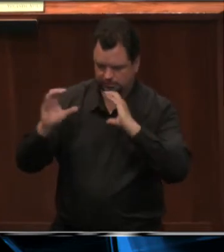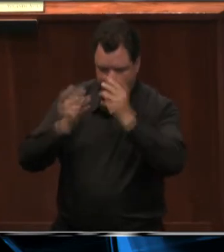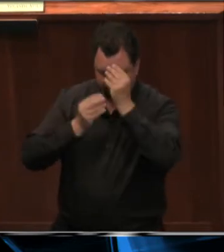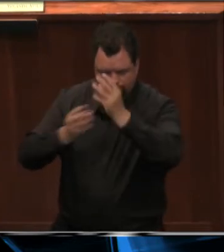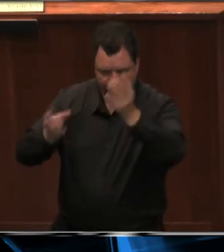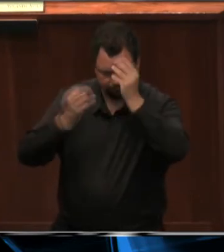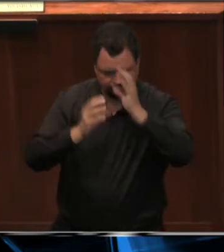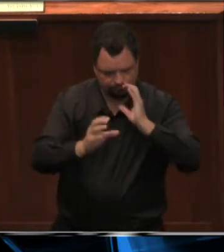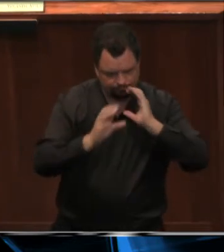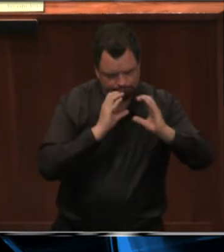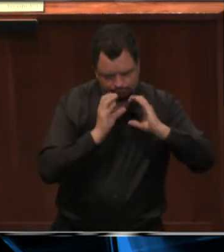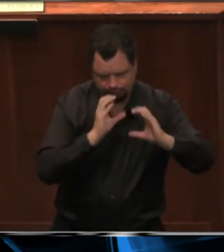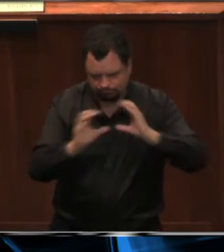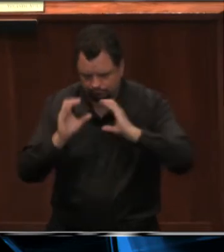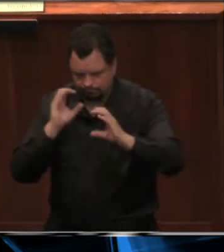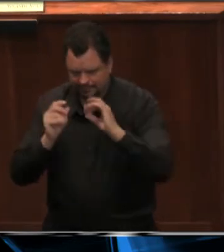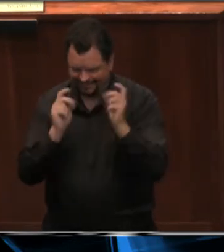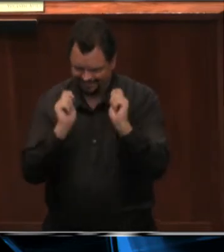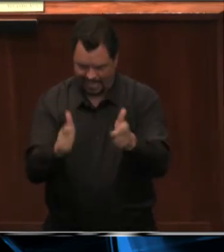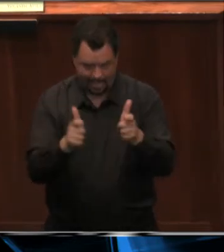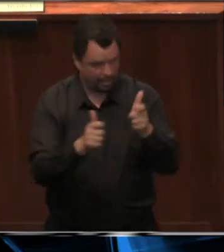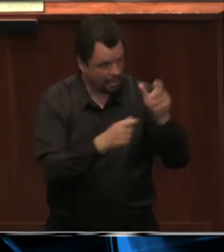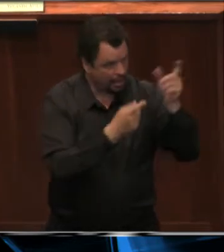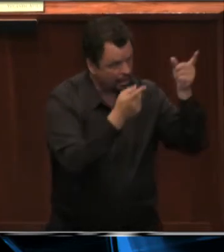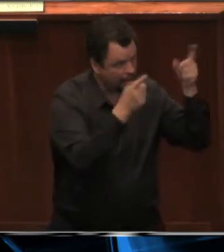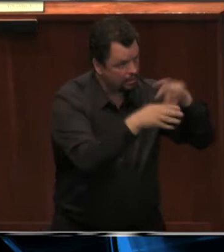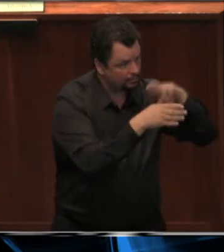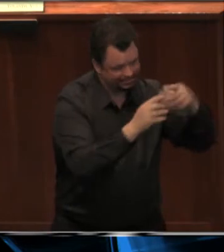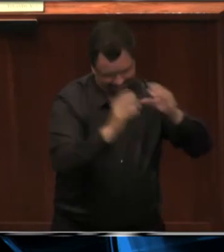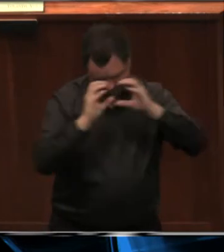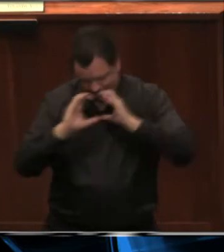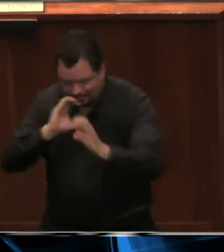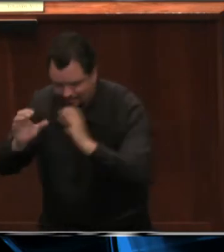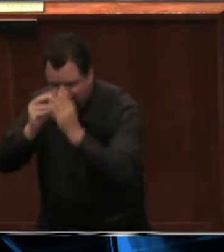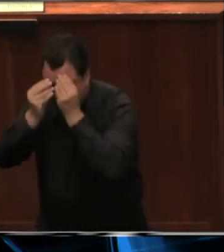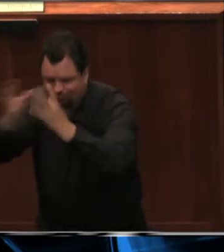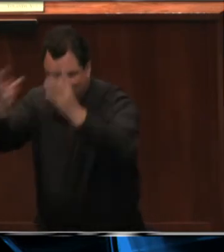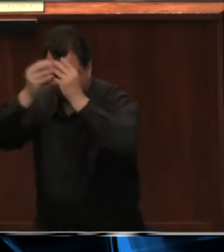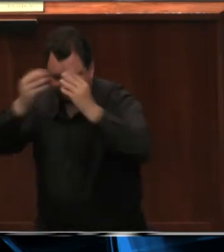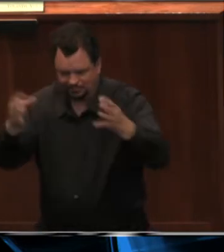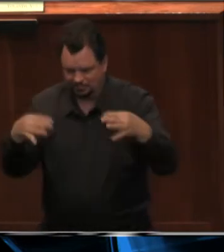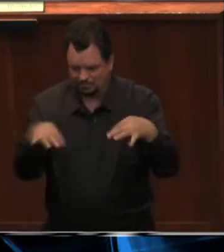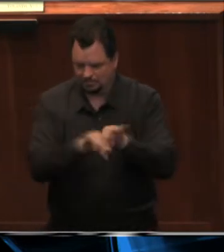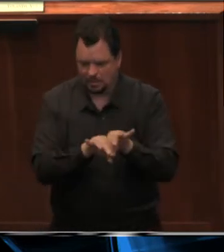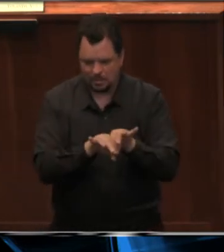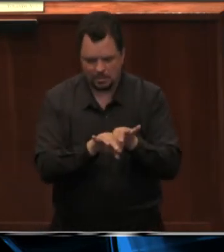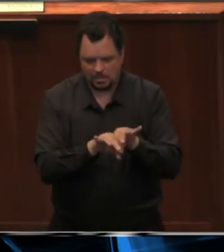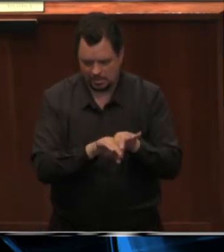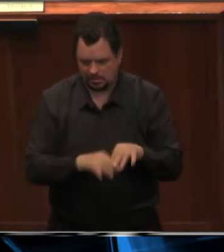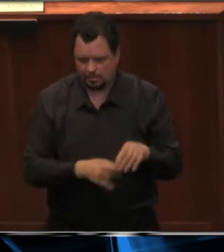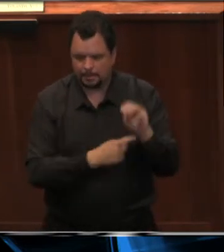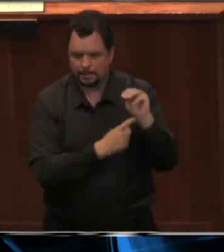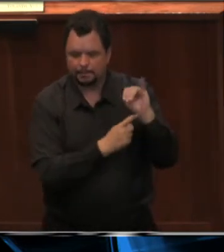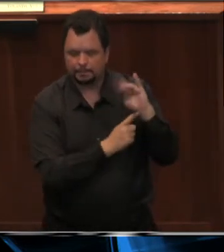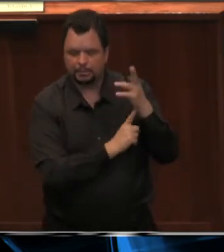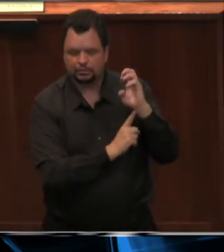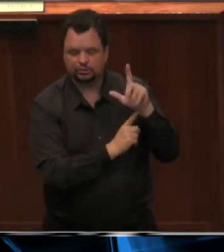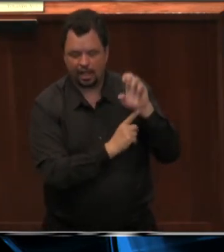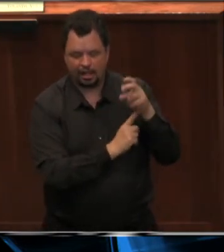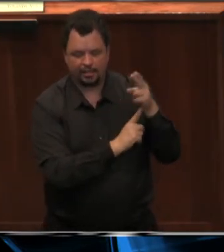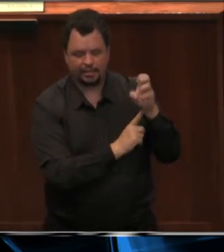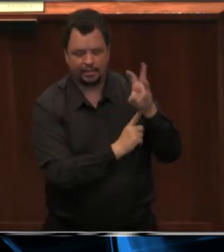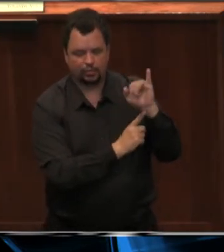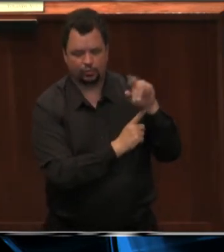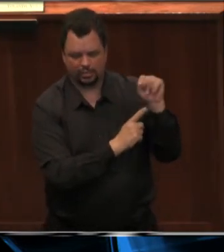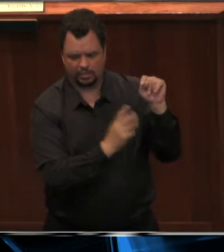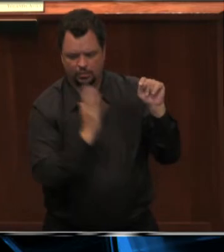and reliable information. And with that, I'd like to ask our Public Information Officer, Michelle Hewitt, to come up and share a little bit more about how